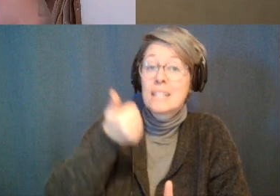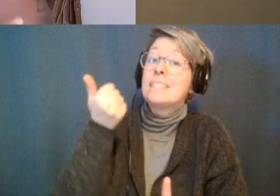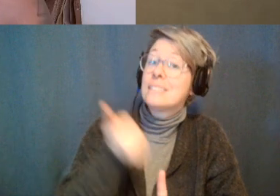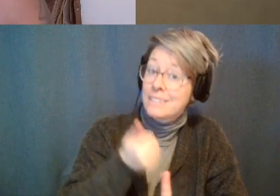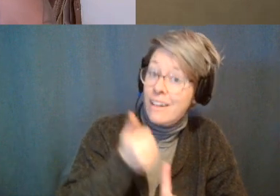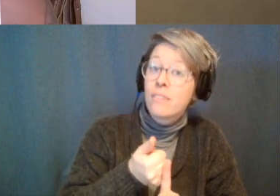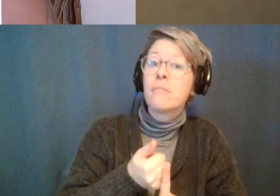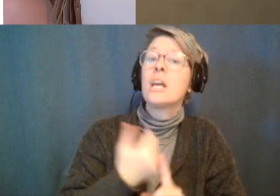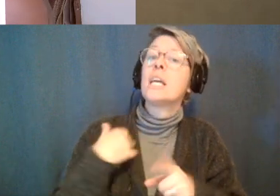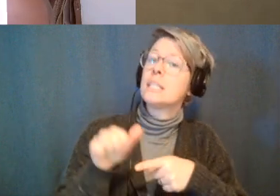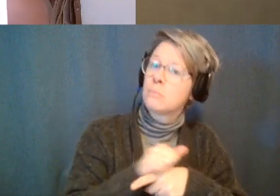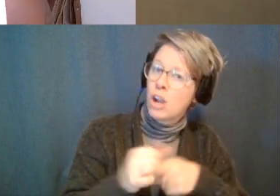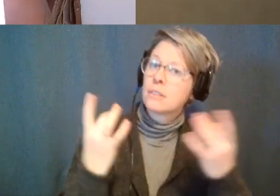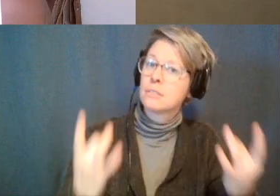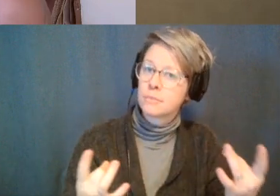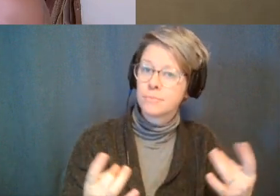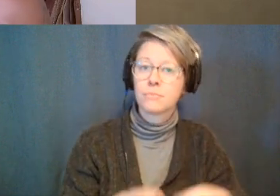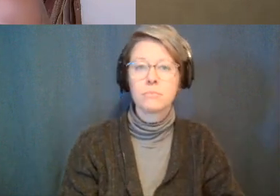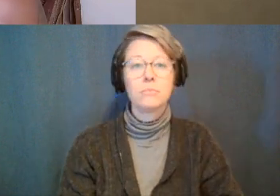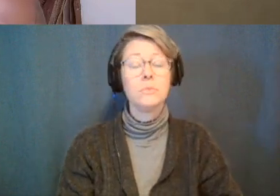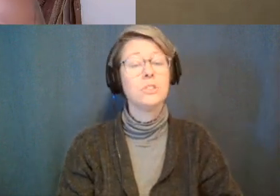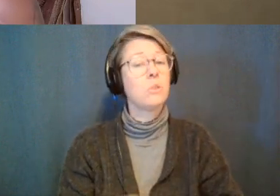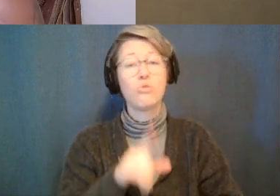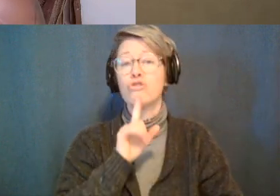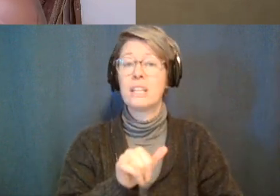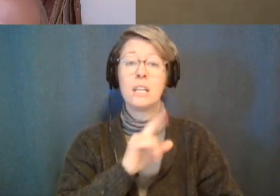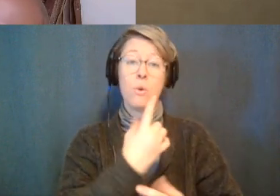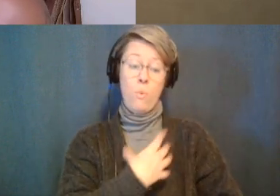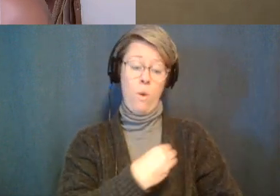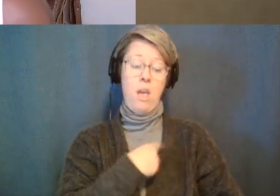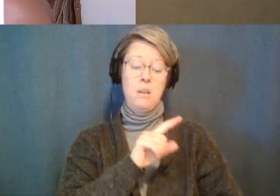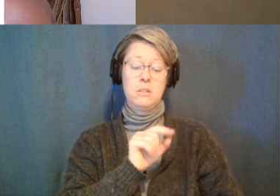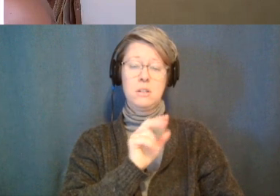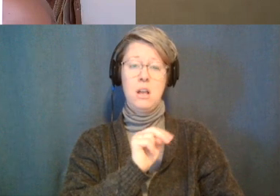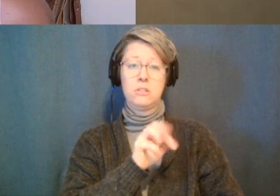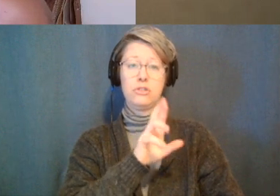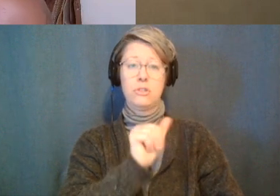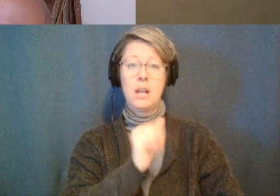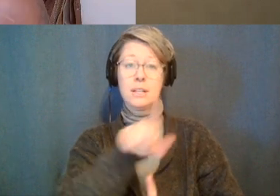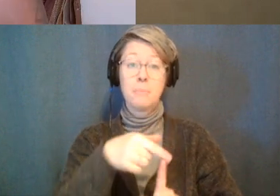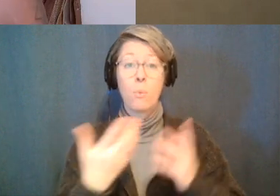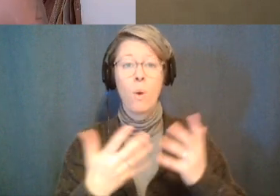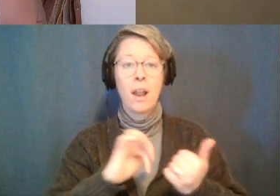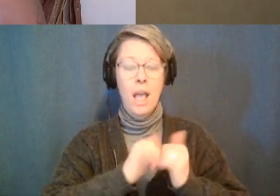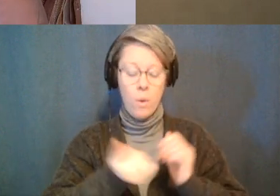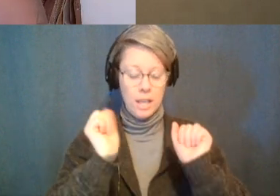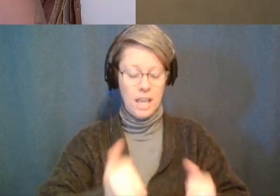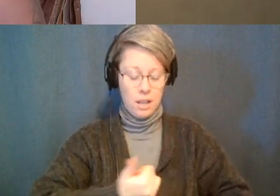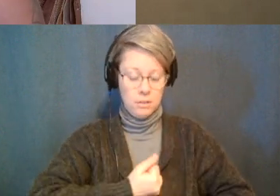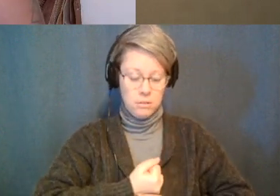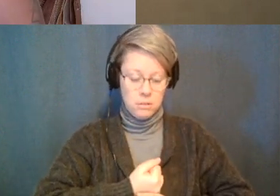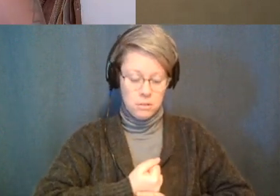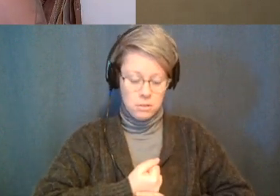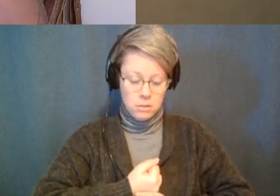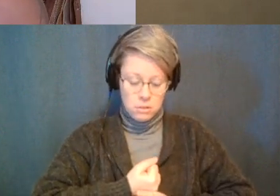it's just self-cultivation how can i adorn myself intimacy can i be sovereign in my own body can i actually feel into my